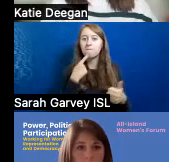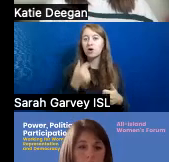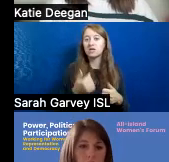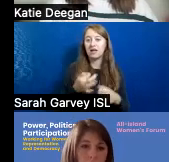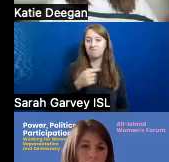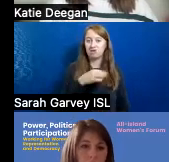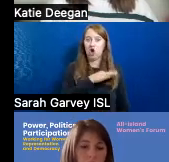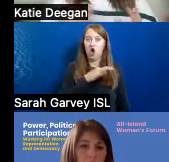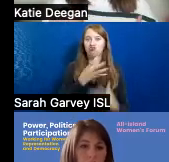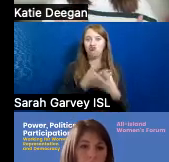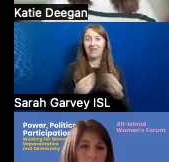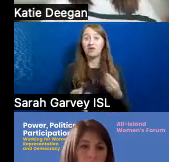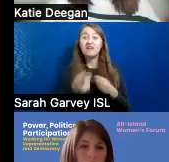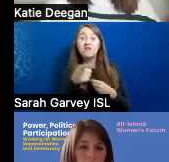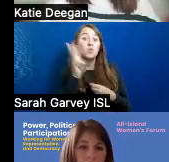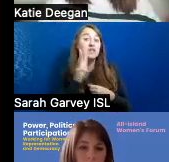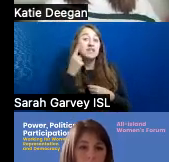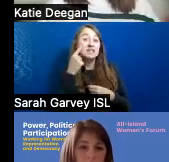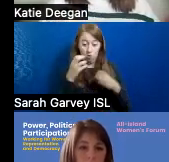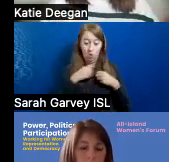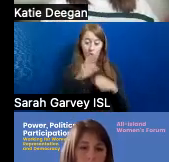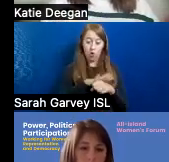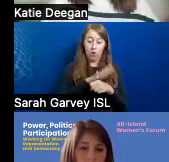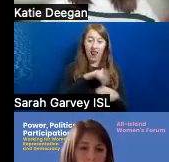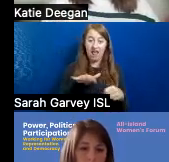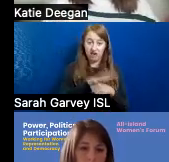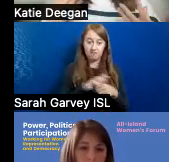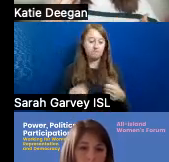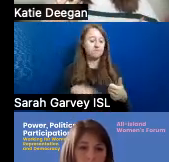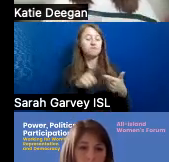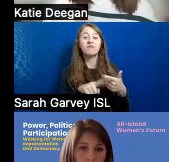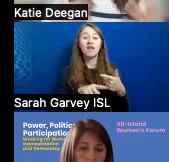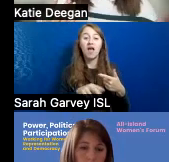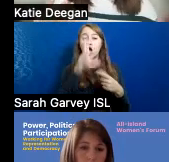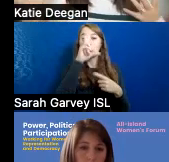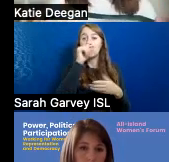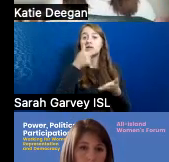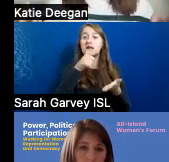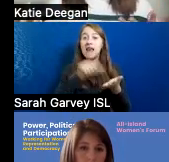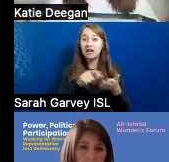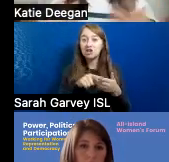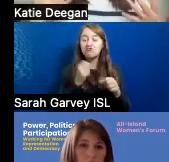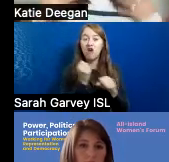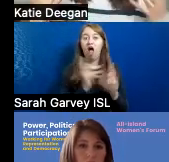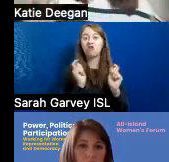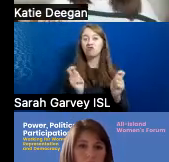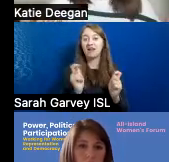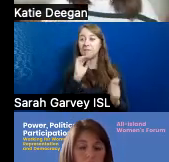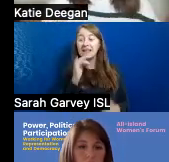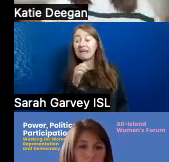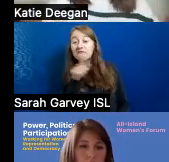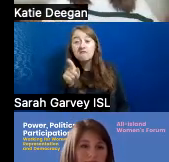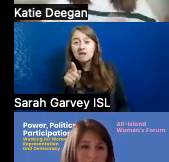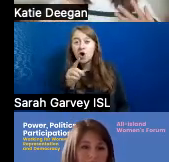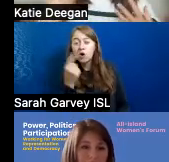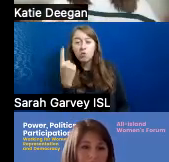constituency. Our newsletter is where you will get all of our training. So if there's a woman here watching that's thinking that you want